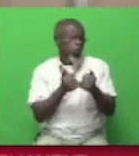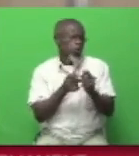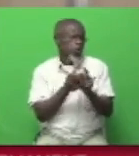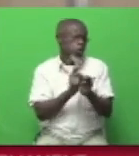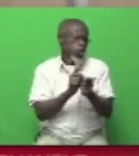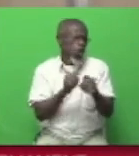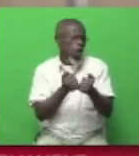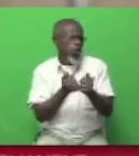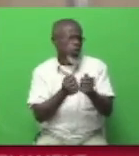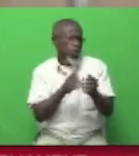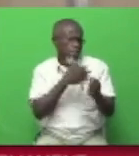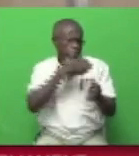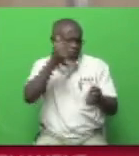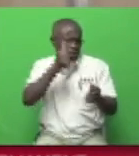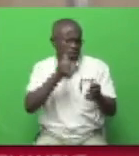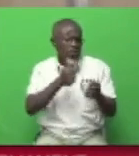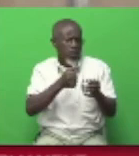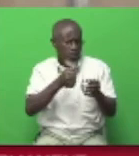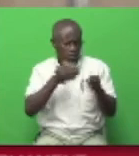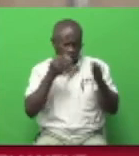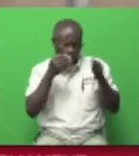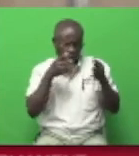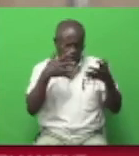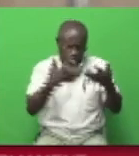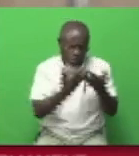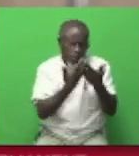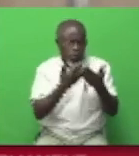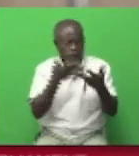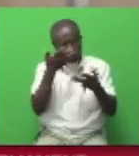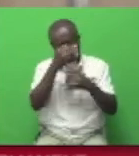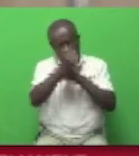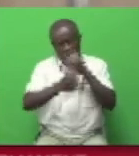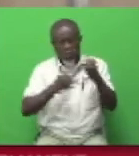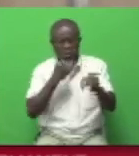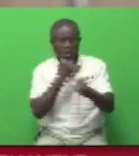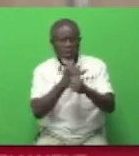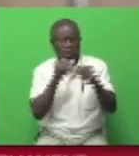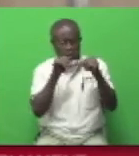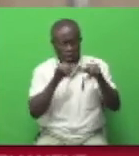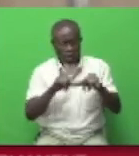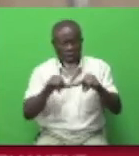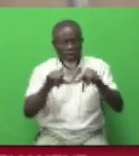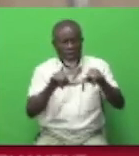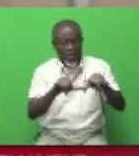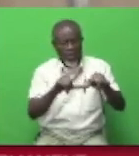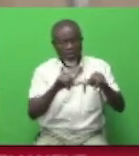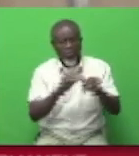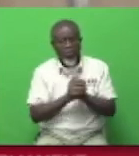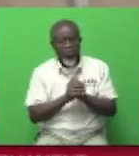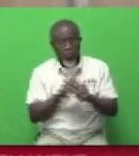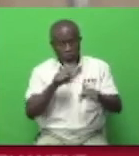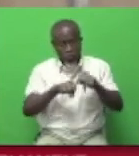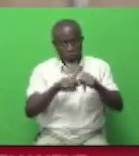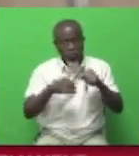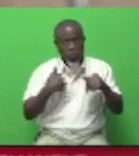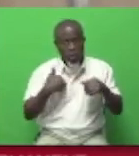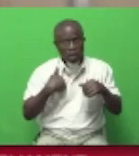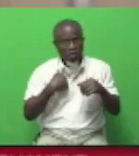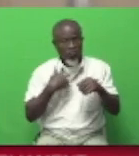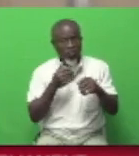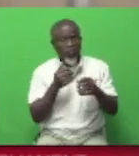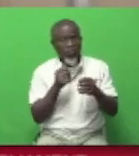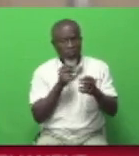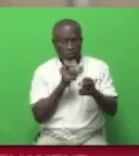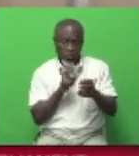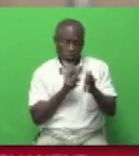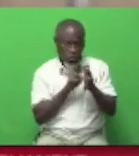alignment with the international best practices for environmental courts that are targeted at maximizing the use and efficiency